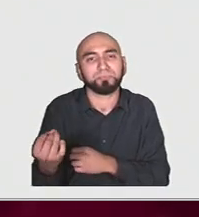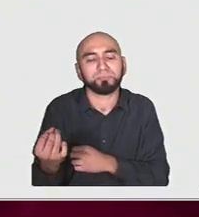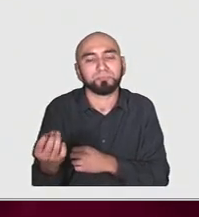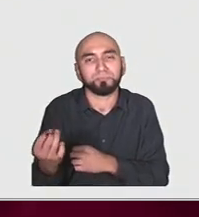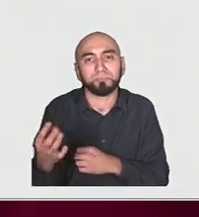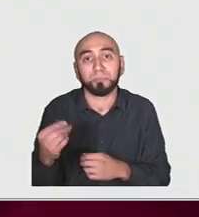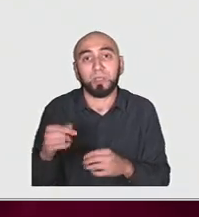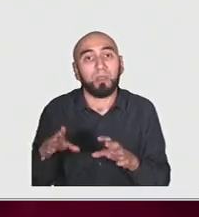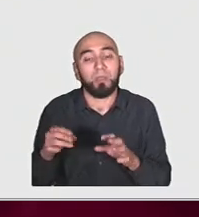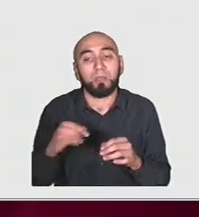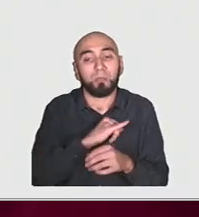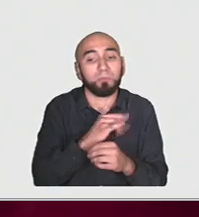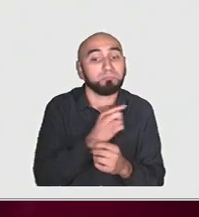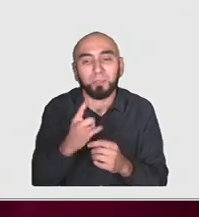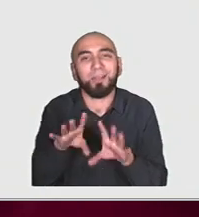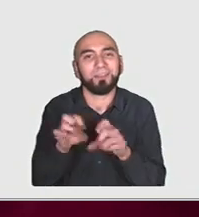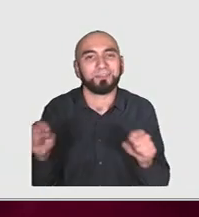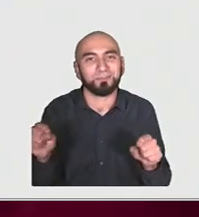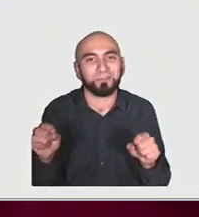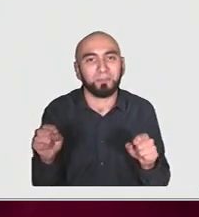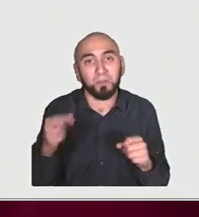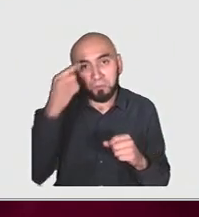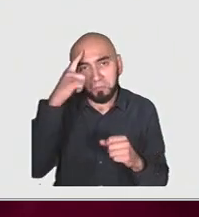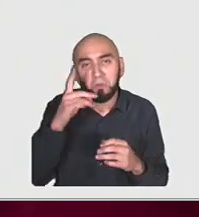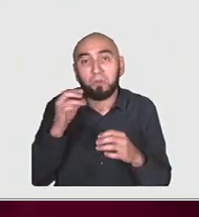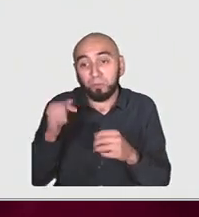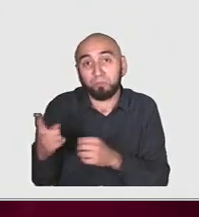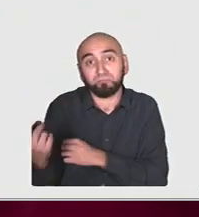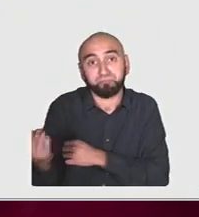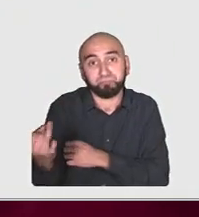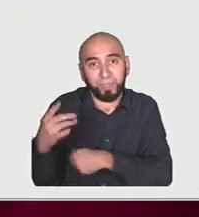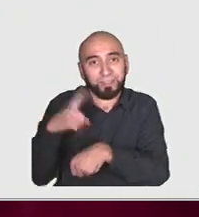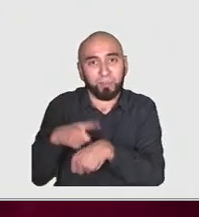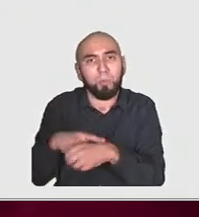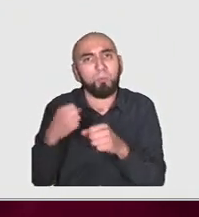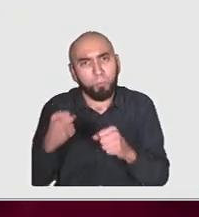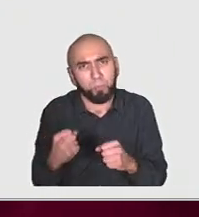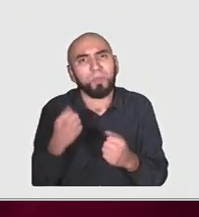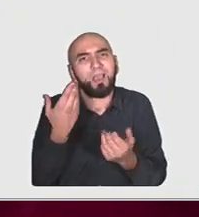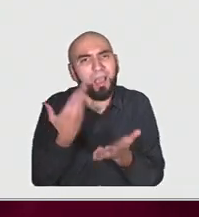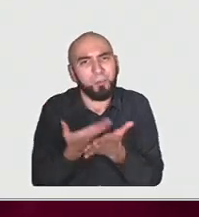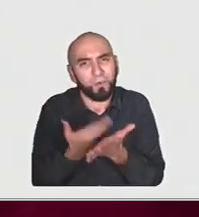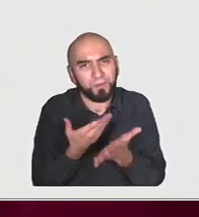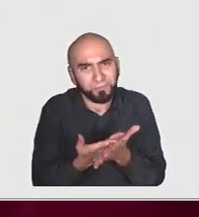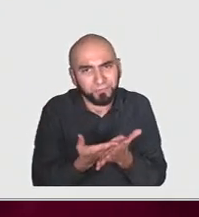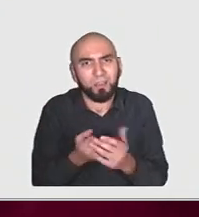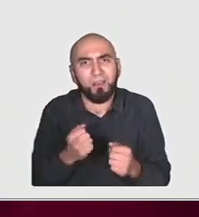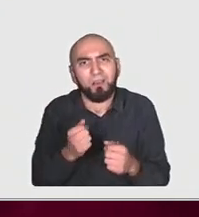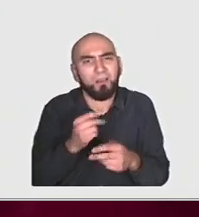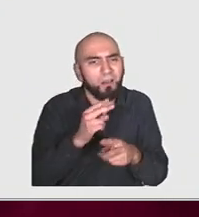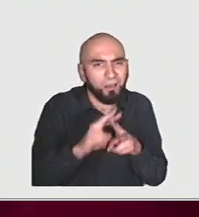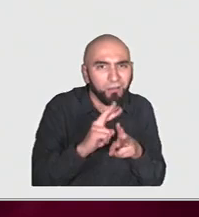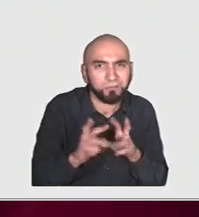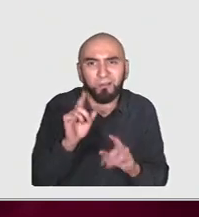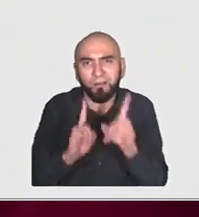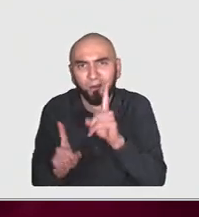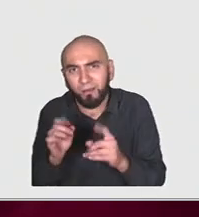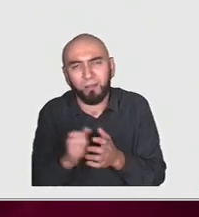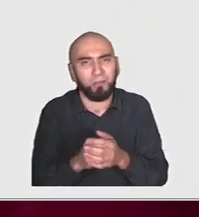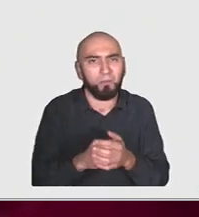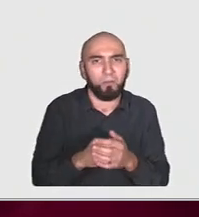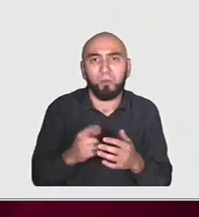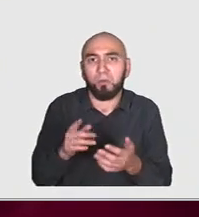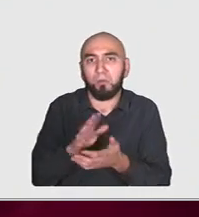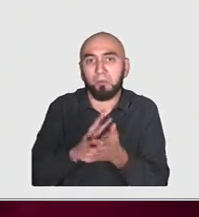do something else. You're not staring at it, you're not Bluetooth-ing into the tea kettle and having a countdown. You're not updating the